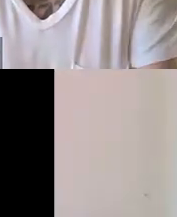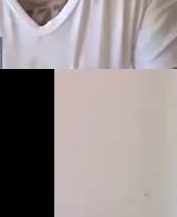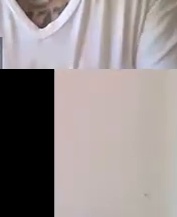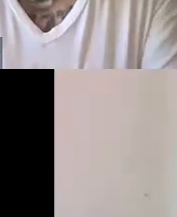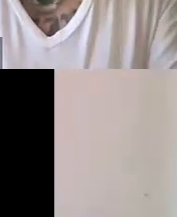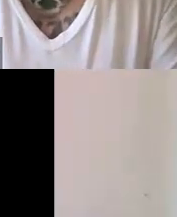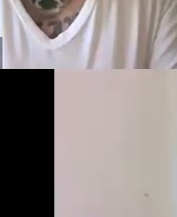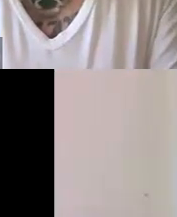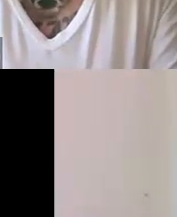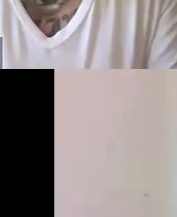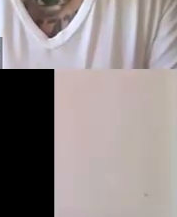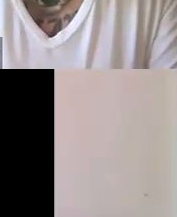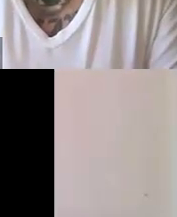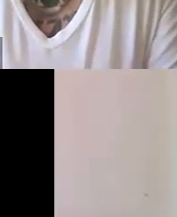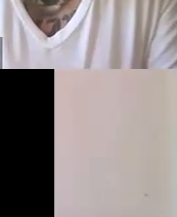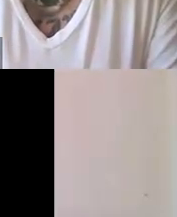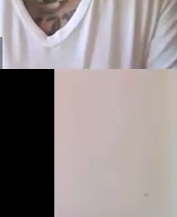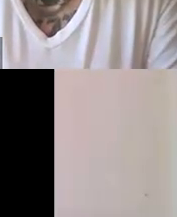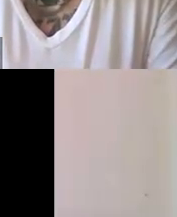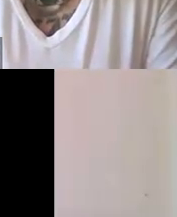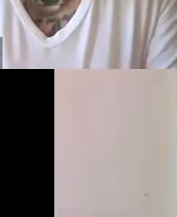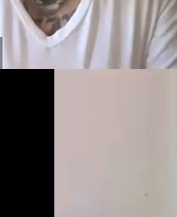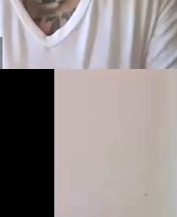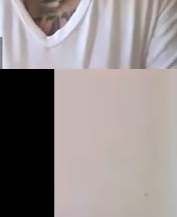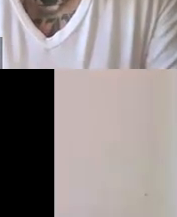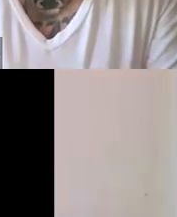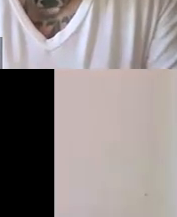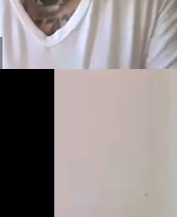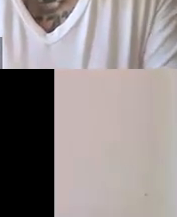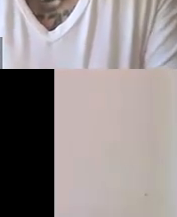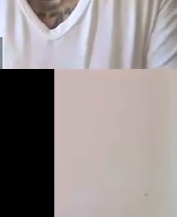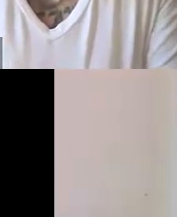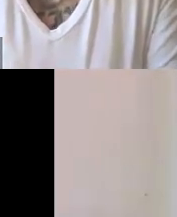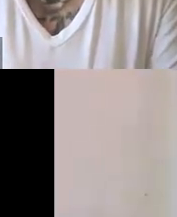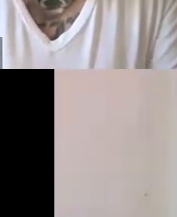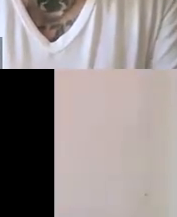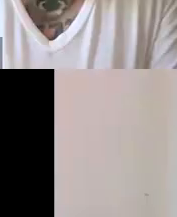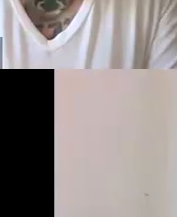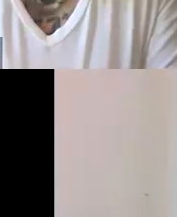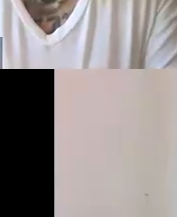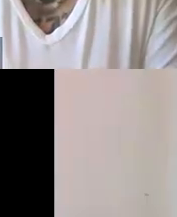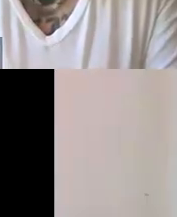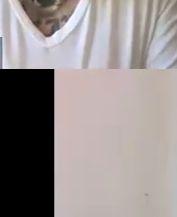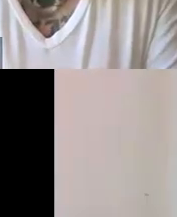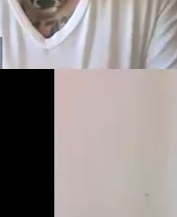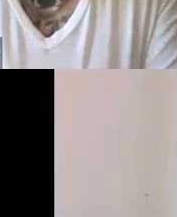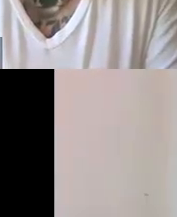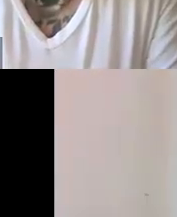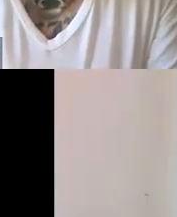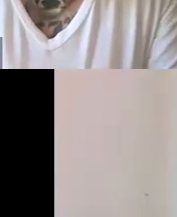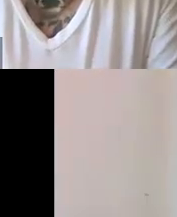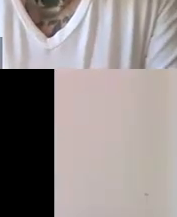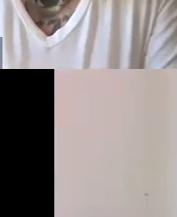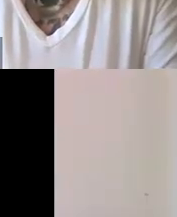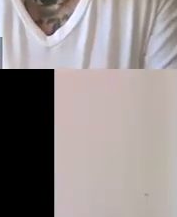for everybody, but it didn't matter who I was with. It didn't matter what the adults were or what the system was. I faced